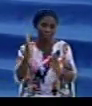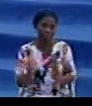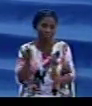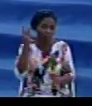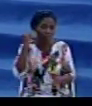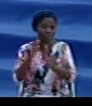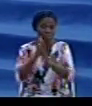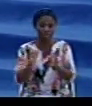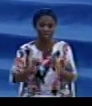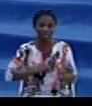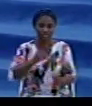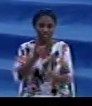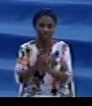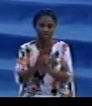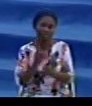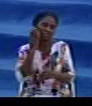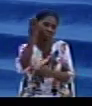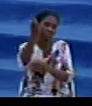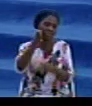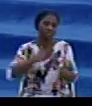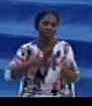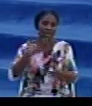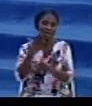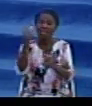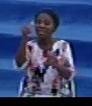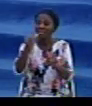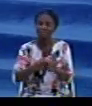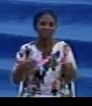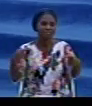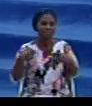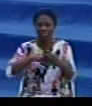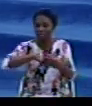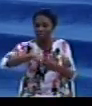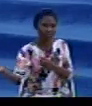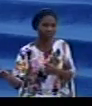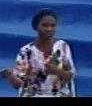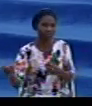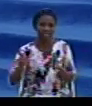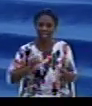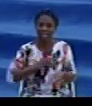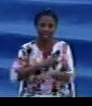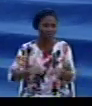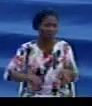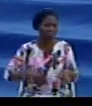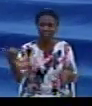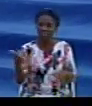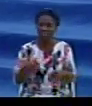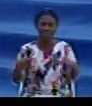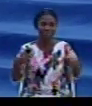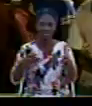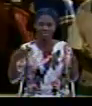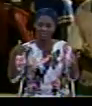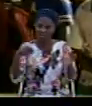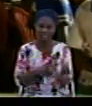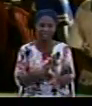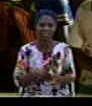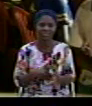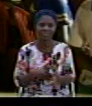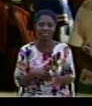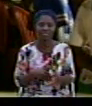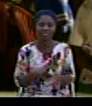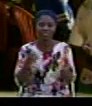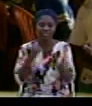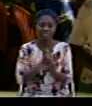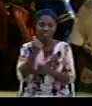pain disappeared. I could not even feel any pain again. Right now, everything is just normal. Praise